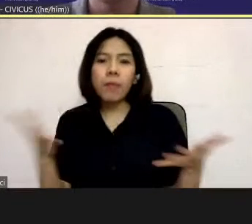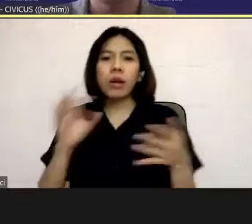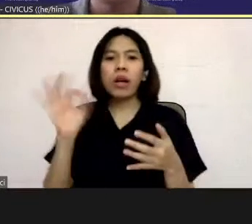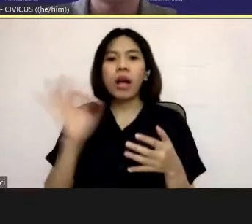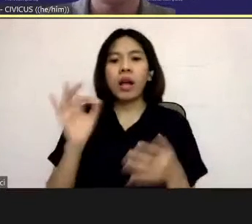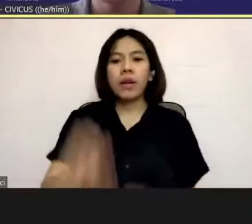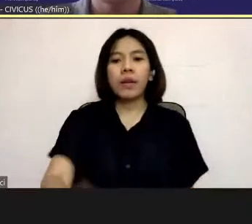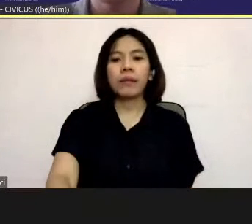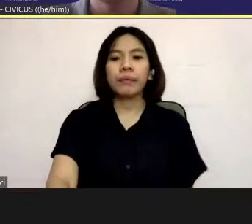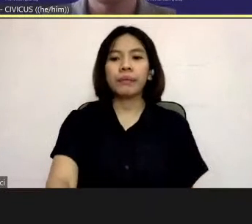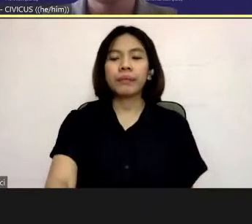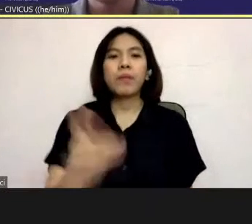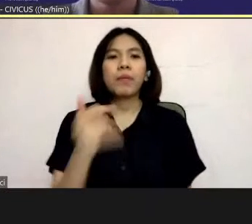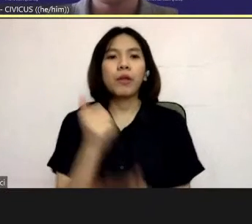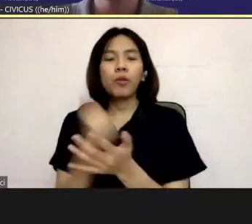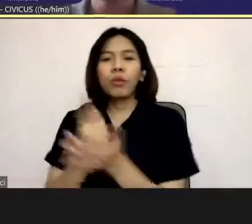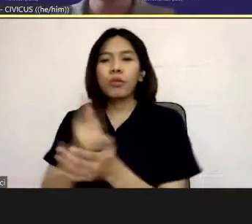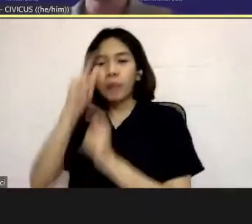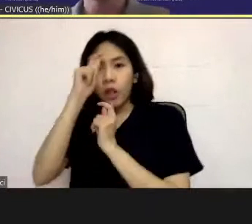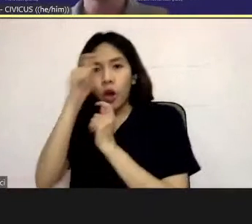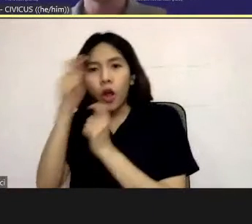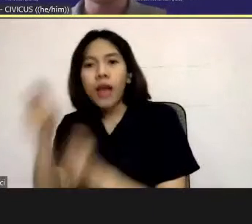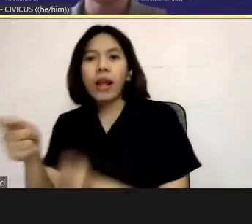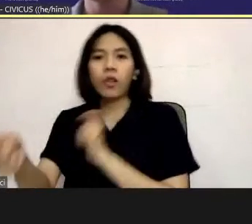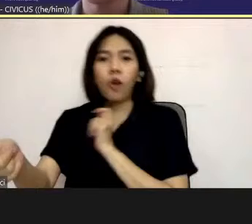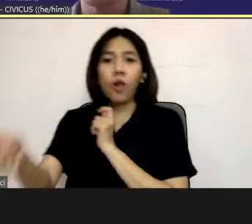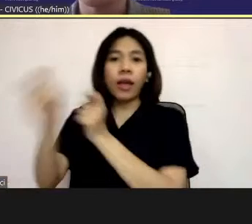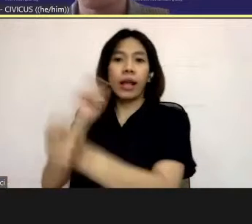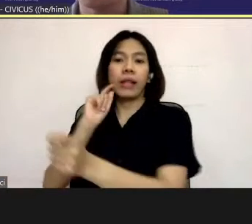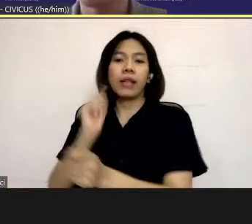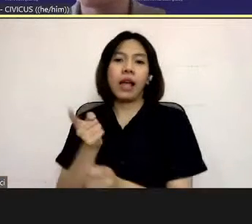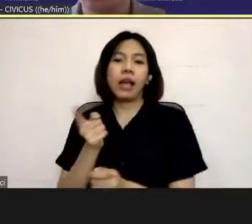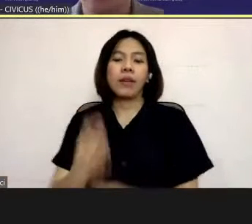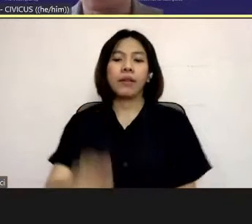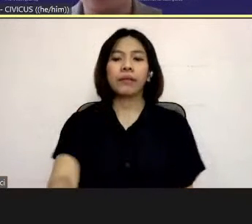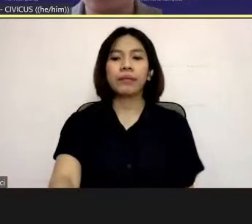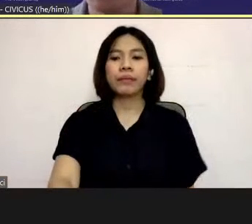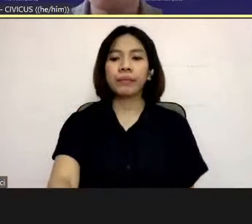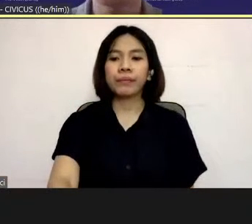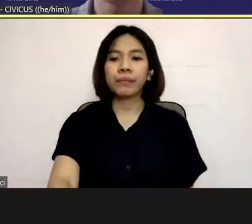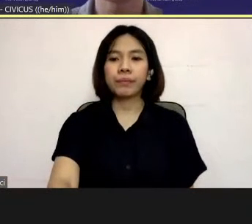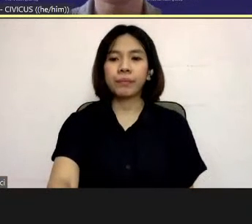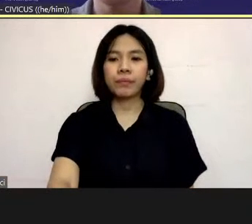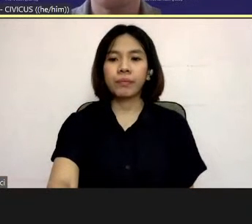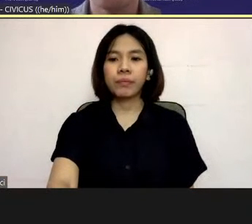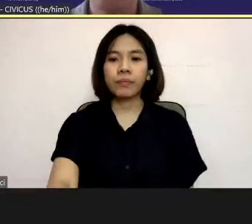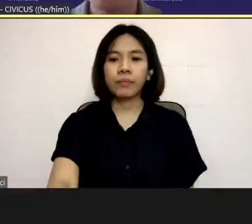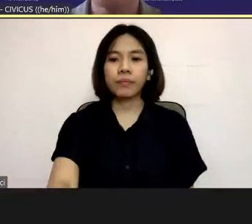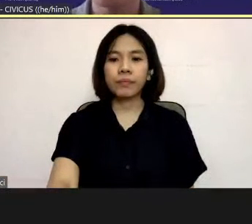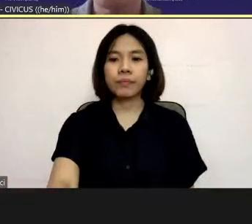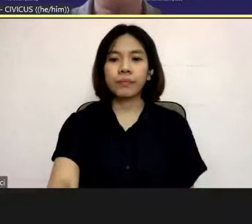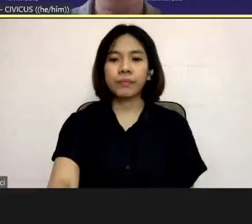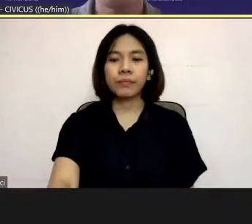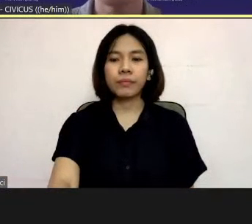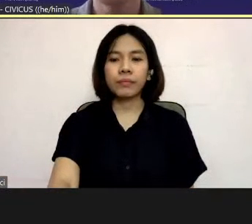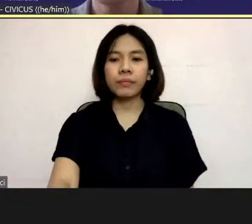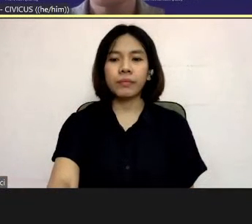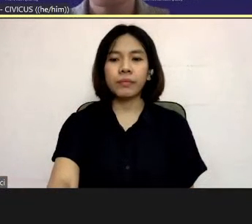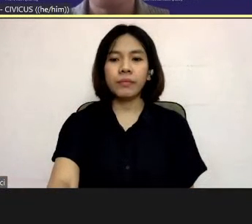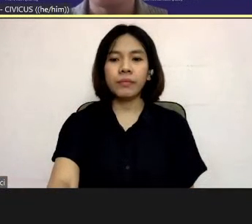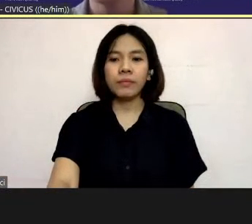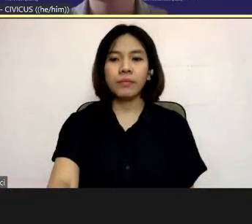tolerance against criticisms and also significant adherence to international law and standards. And narrow civic